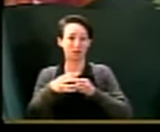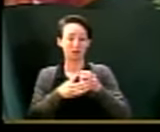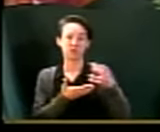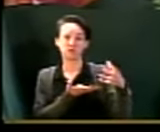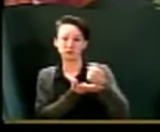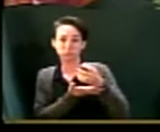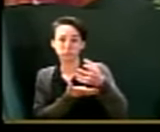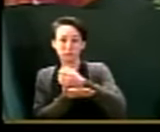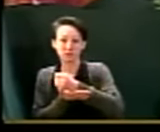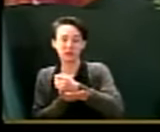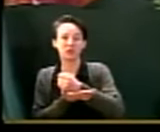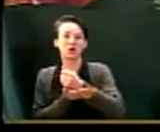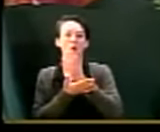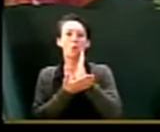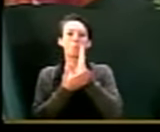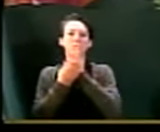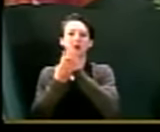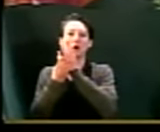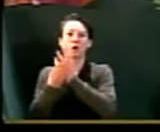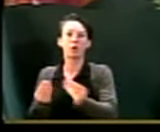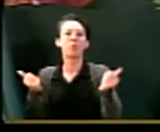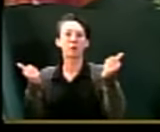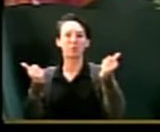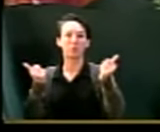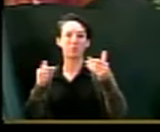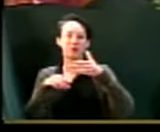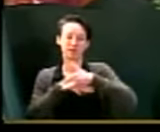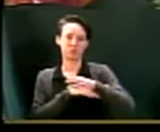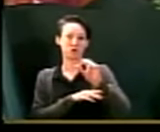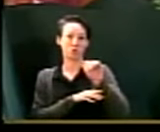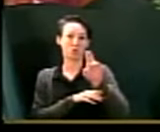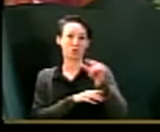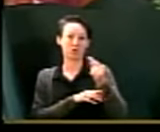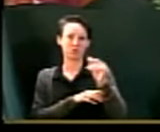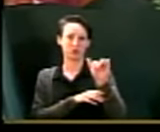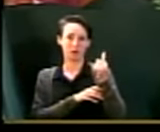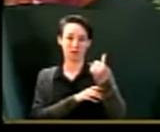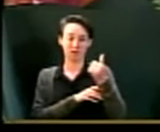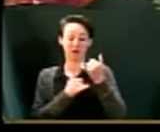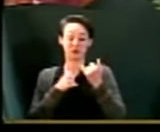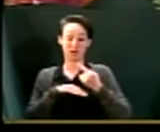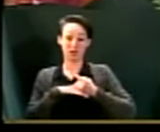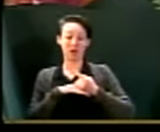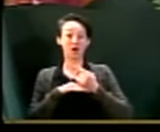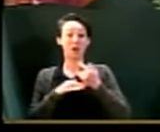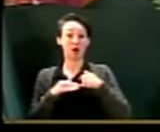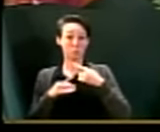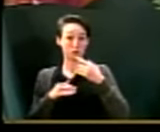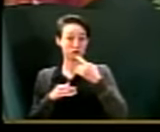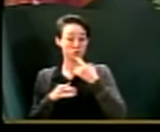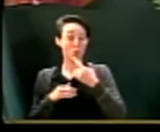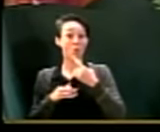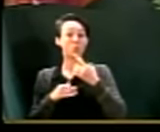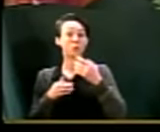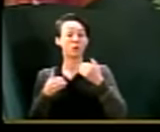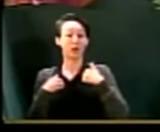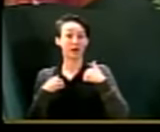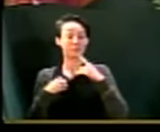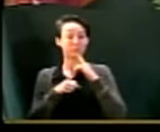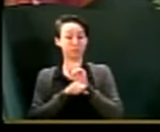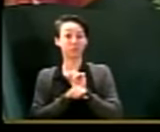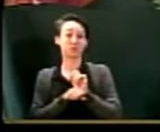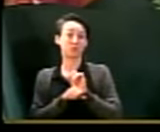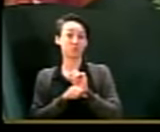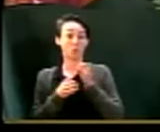after August 10th. Today I was told that there actually is a way to download and save files, and that is going to be a